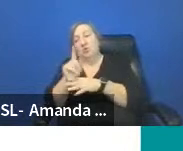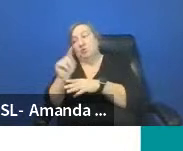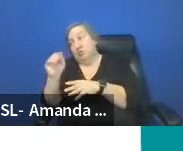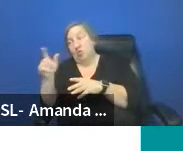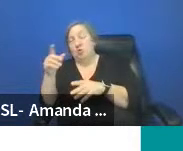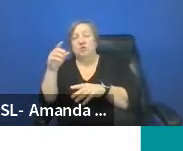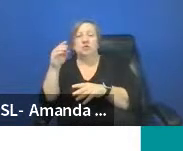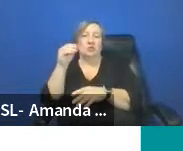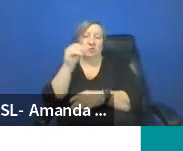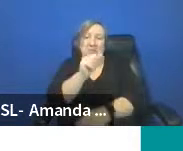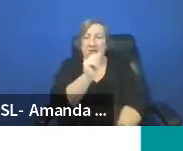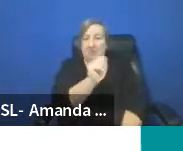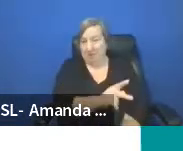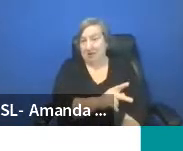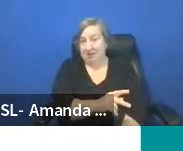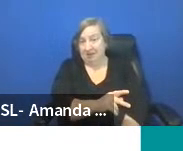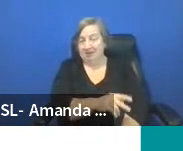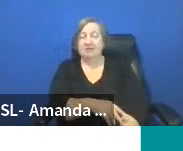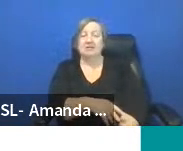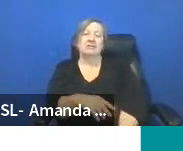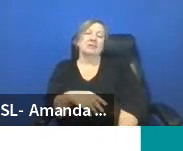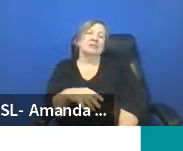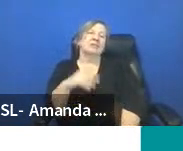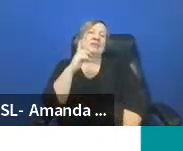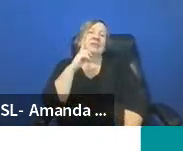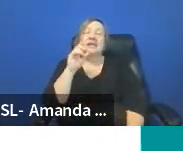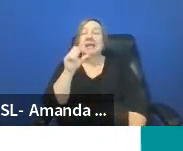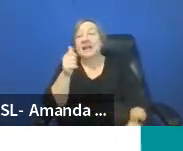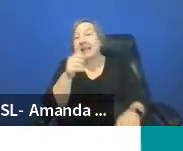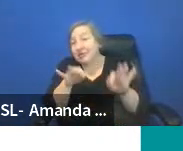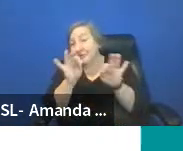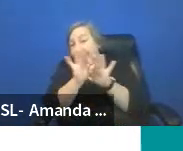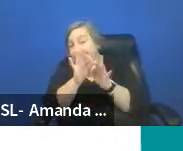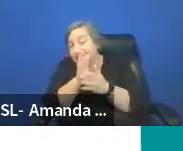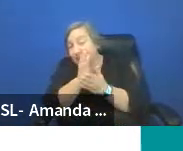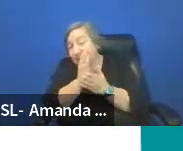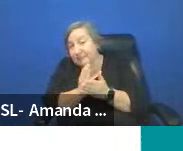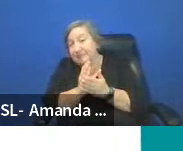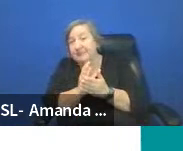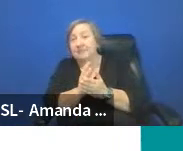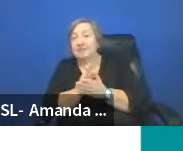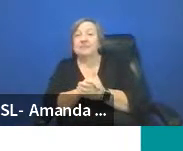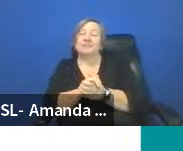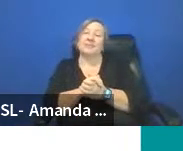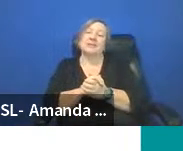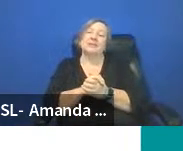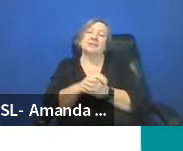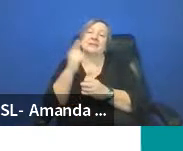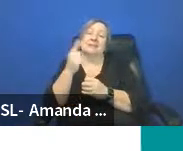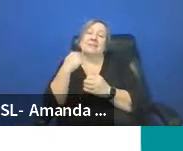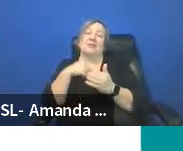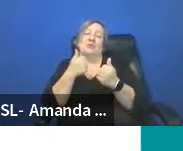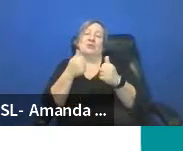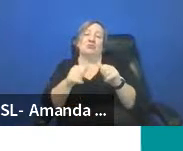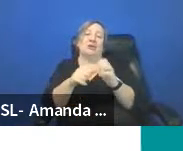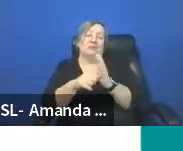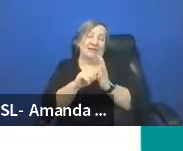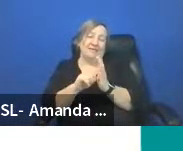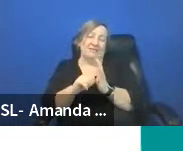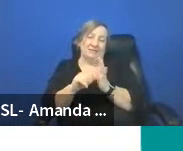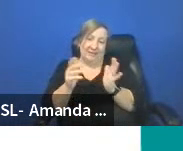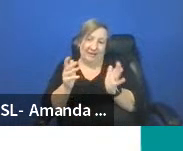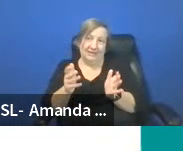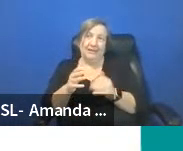it back. And so I think another key piece of this is something that we're trying to emphasize lately,